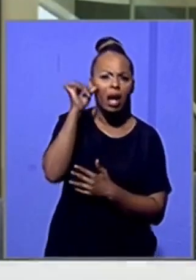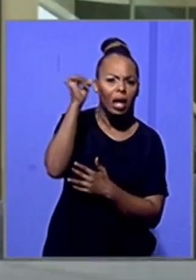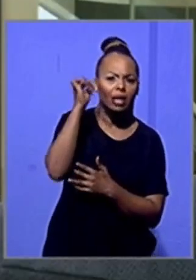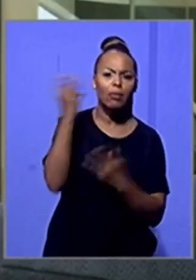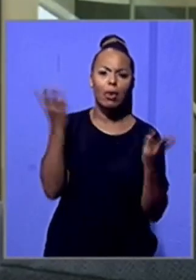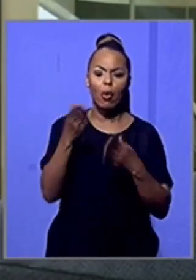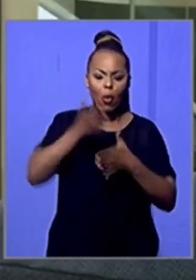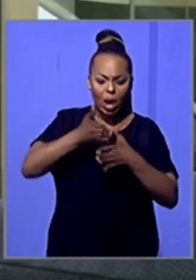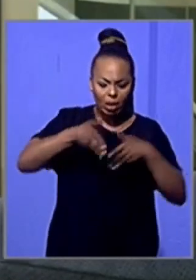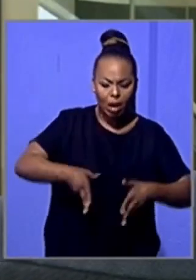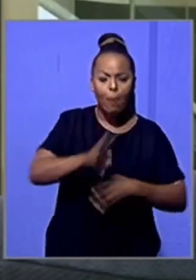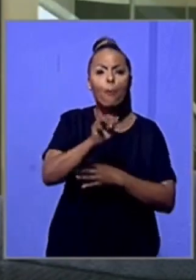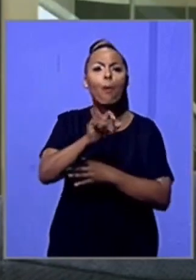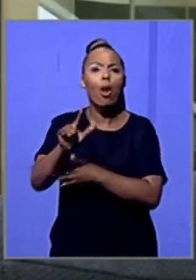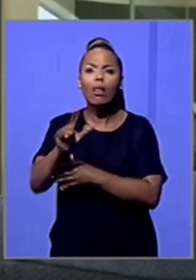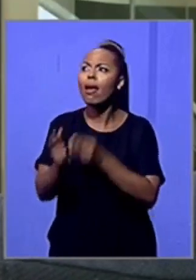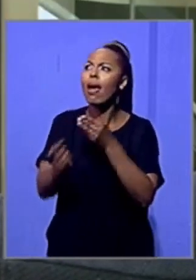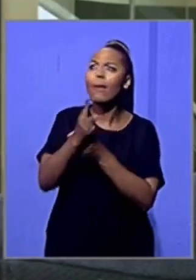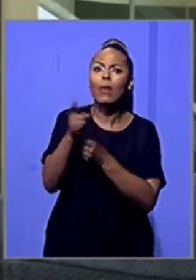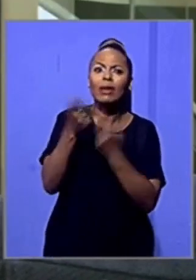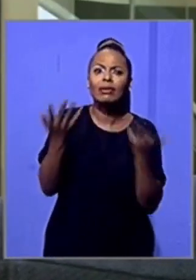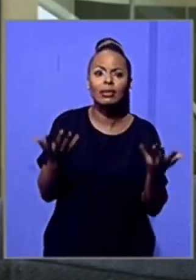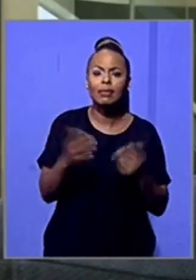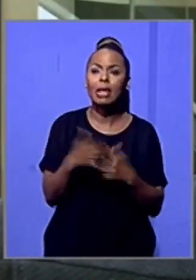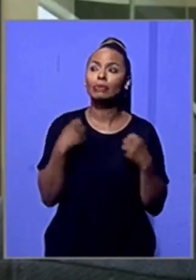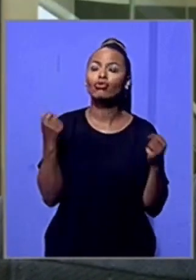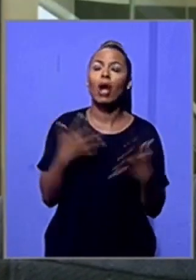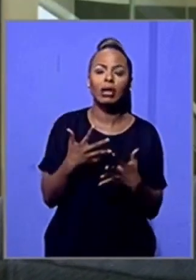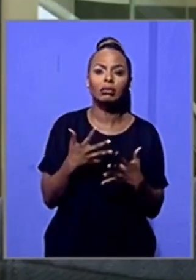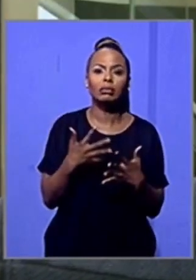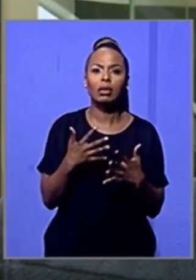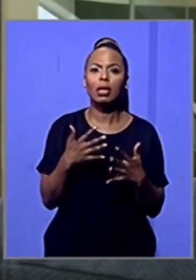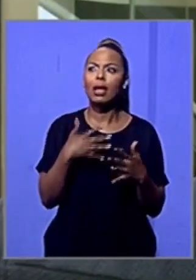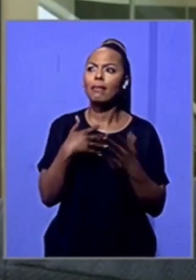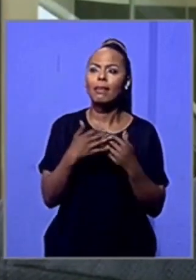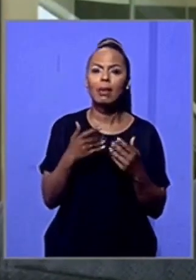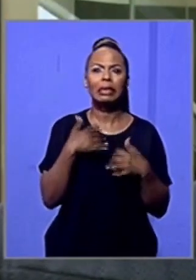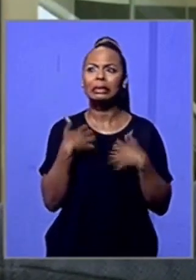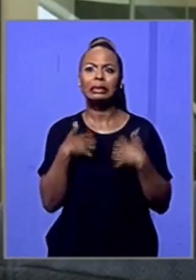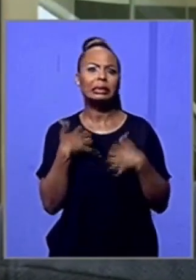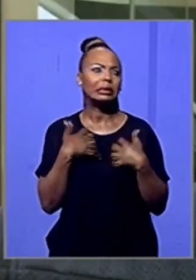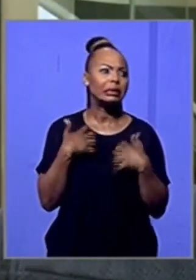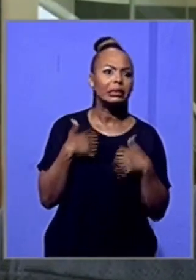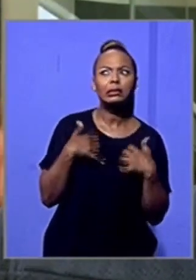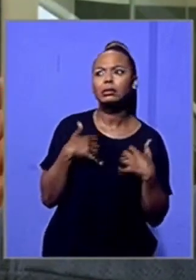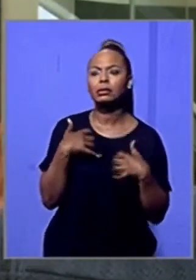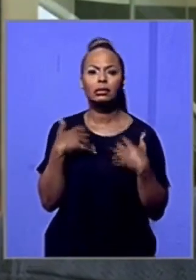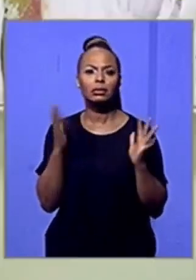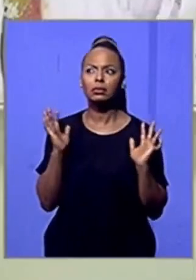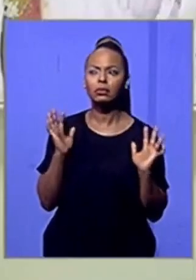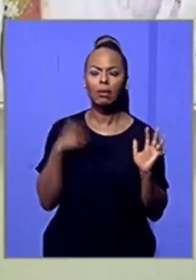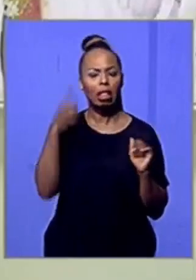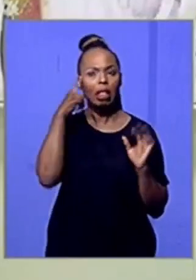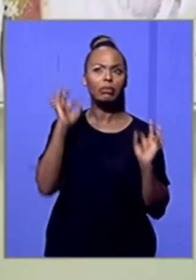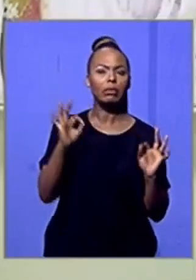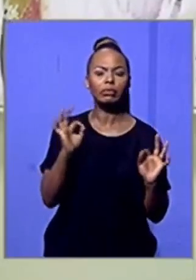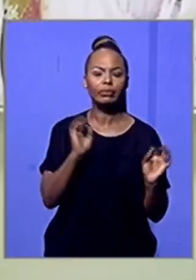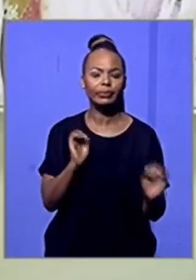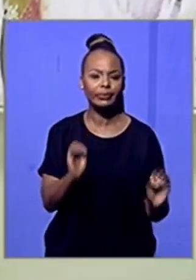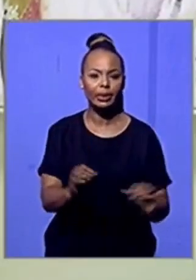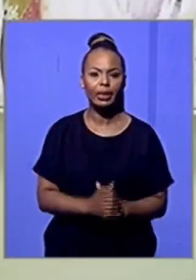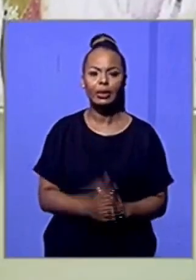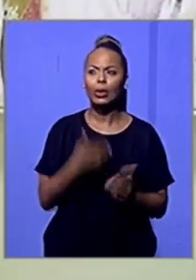working here in the mall, what's going to happen to them now? I was really in shock and everyone was just panicking. So I couldn't even think straight. We didn't know